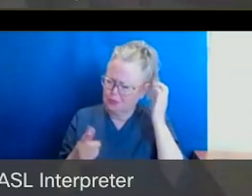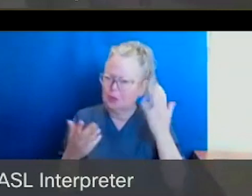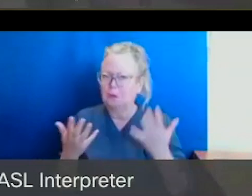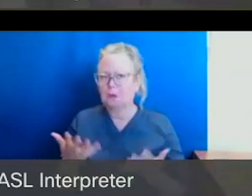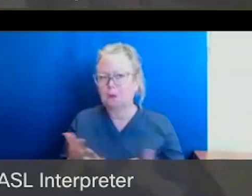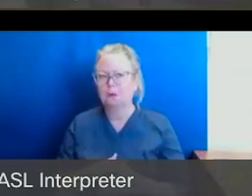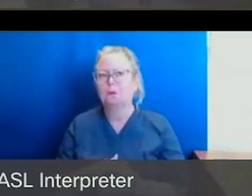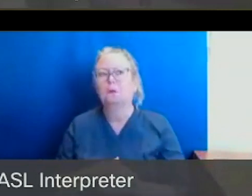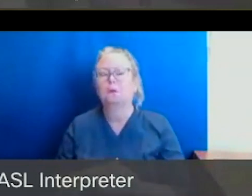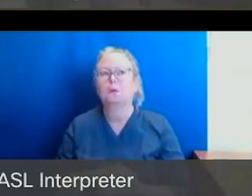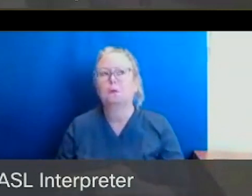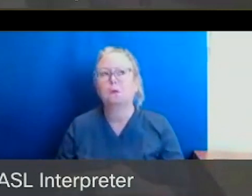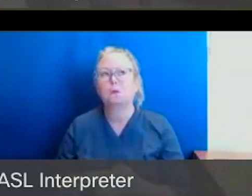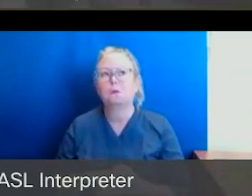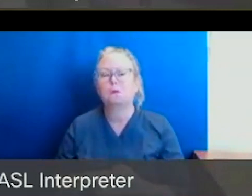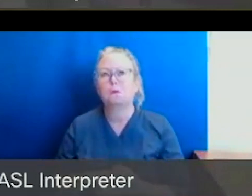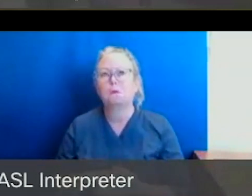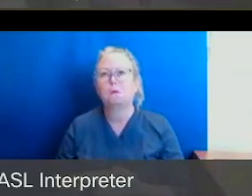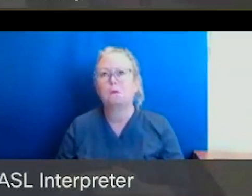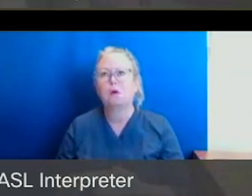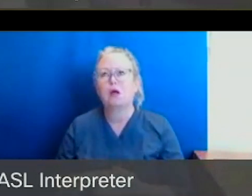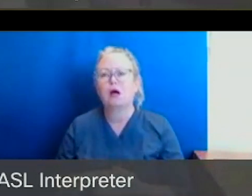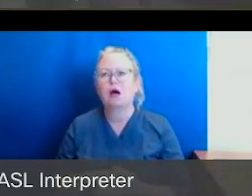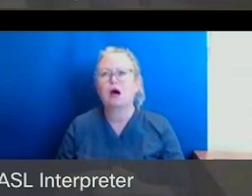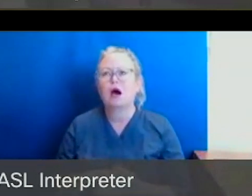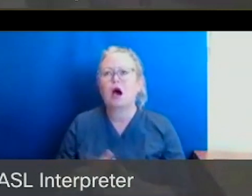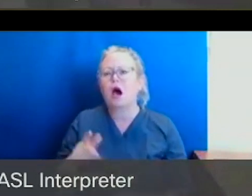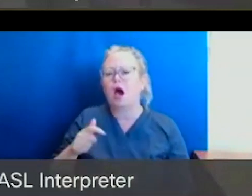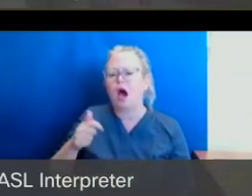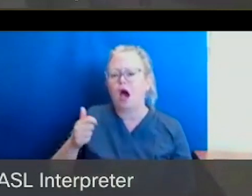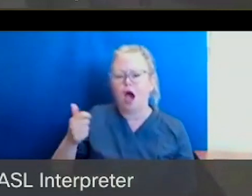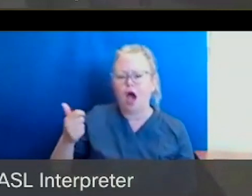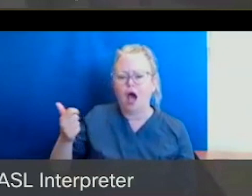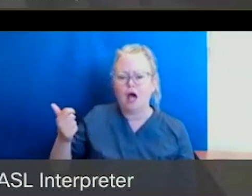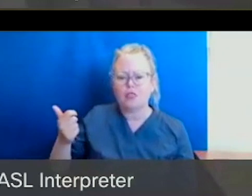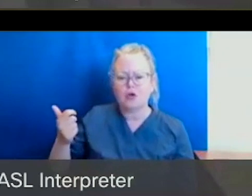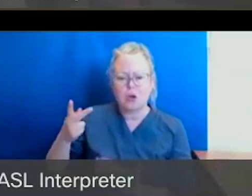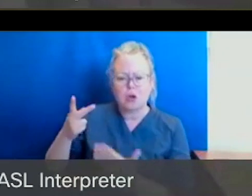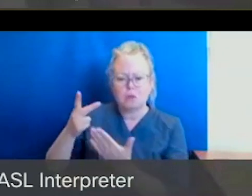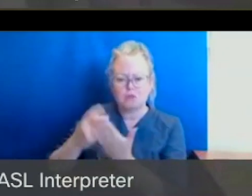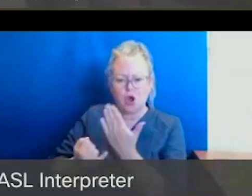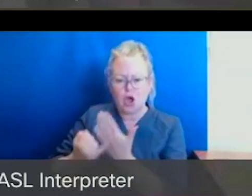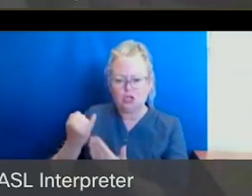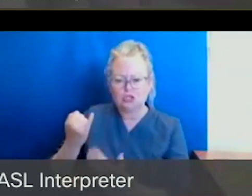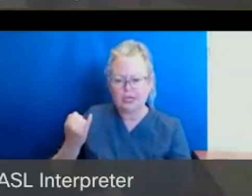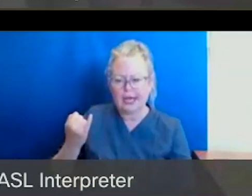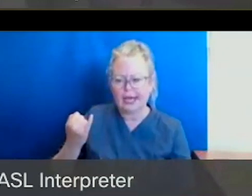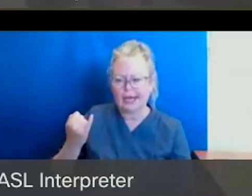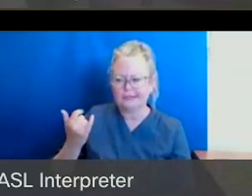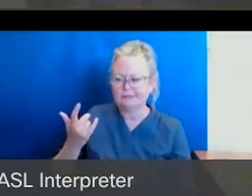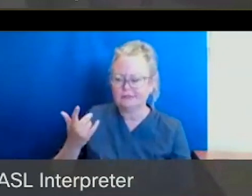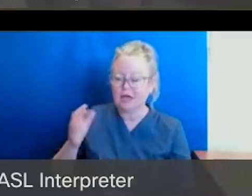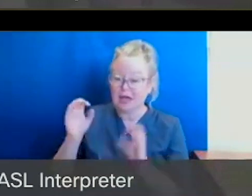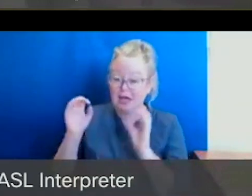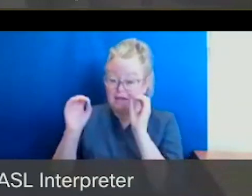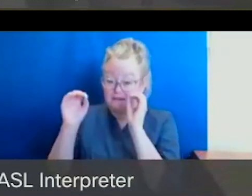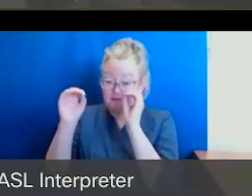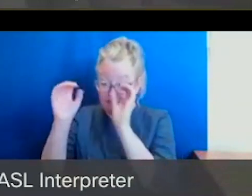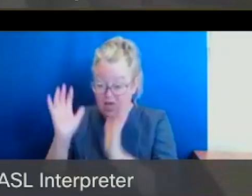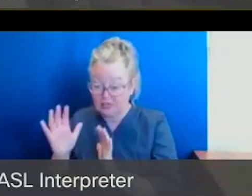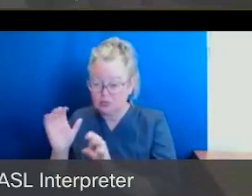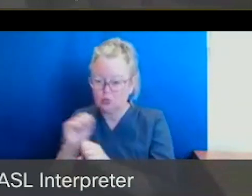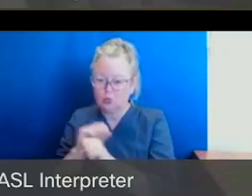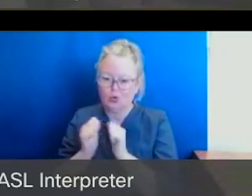example of projects that where you have a faculty member partnering with the